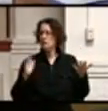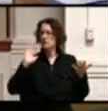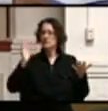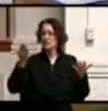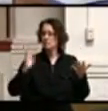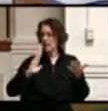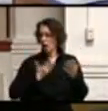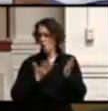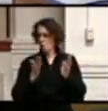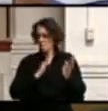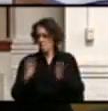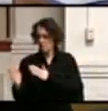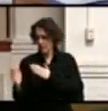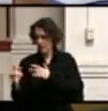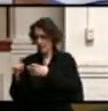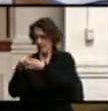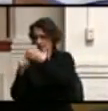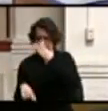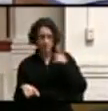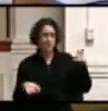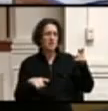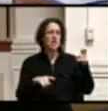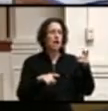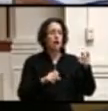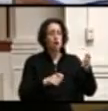is it's a work in progress.